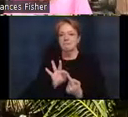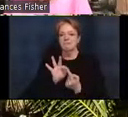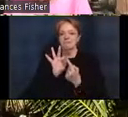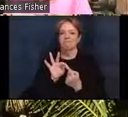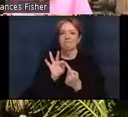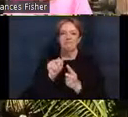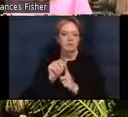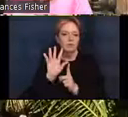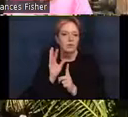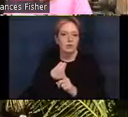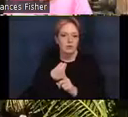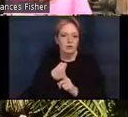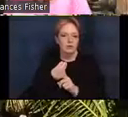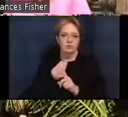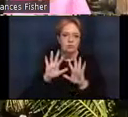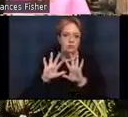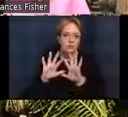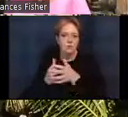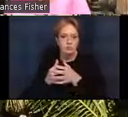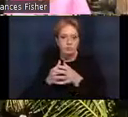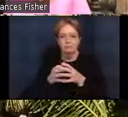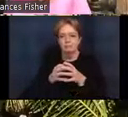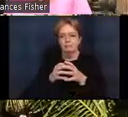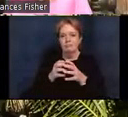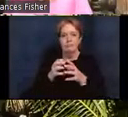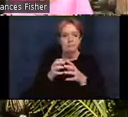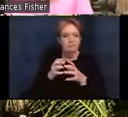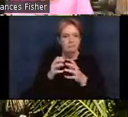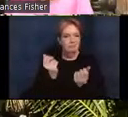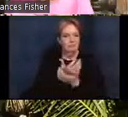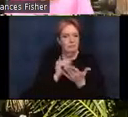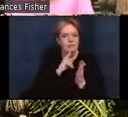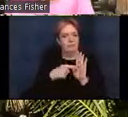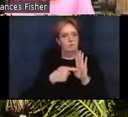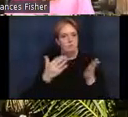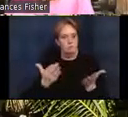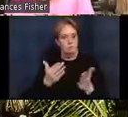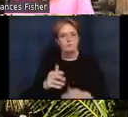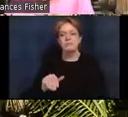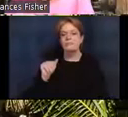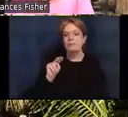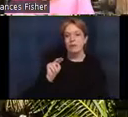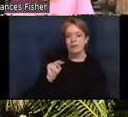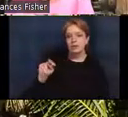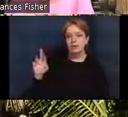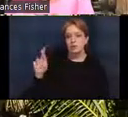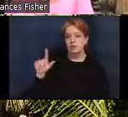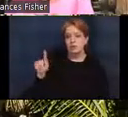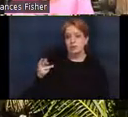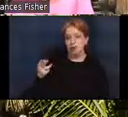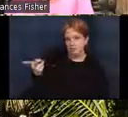cultural institutions represented here. And Ann and Ralph Norton